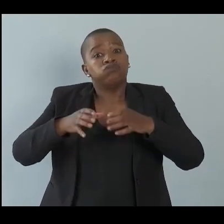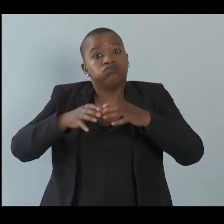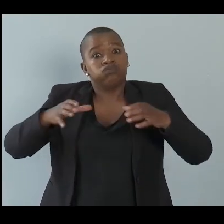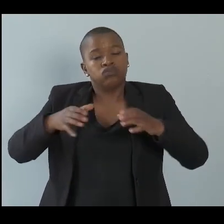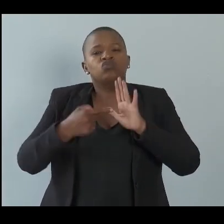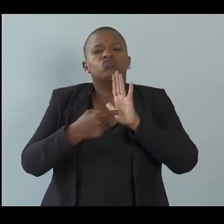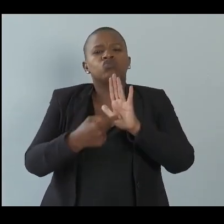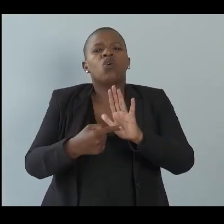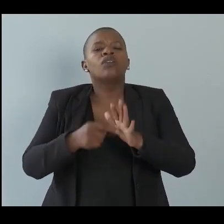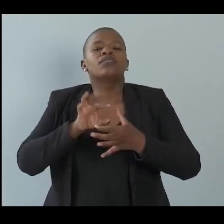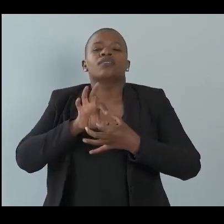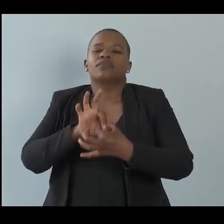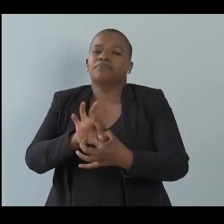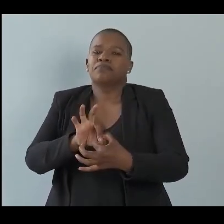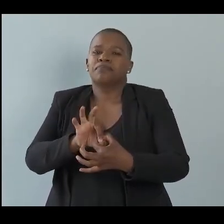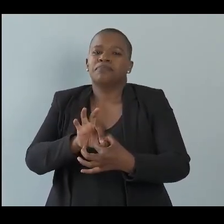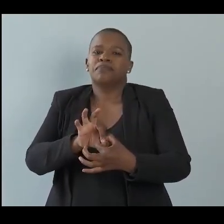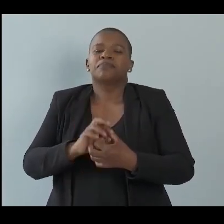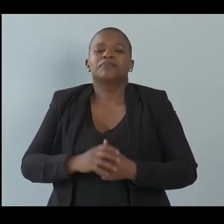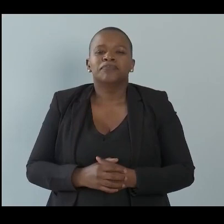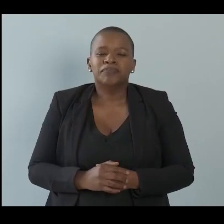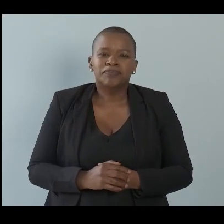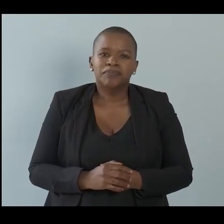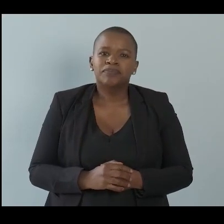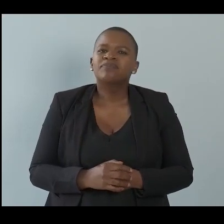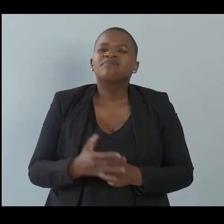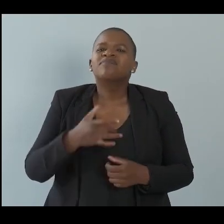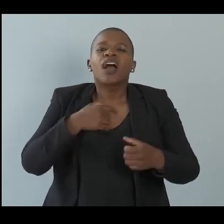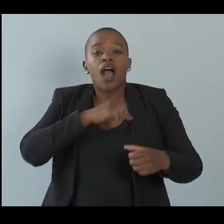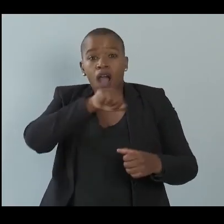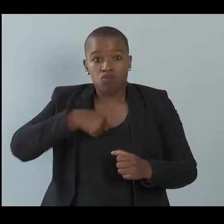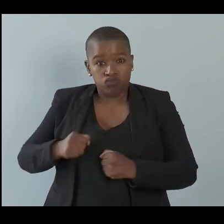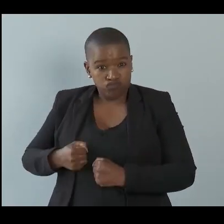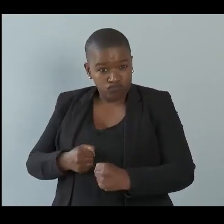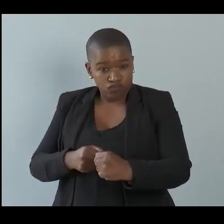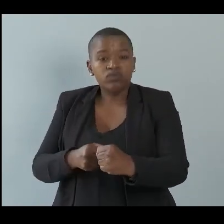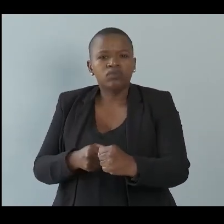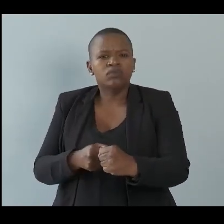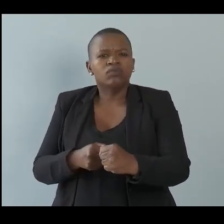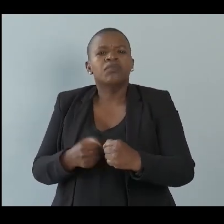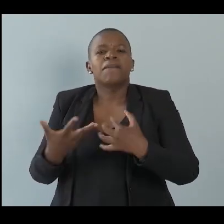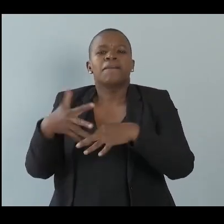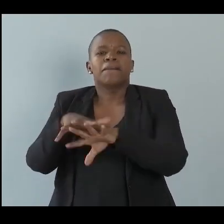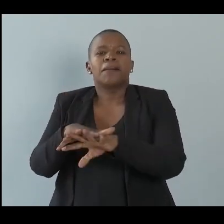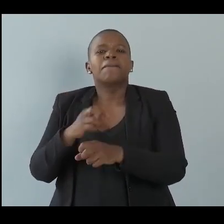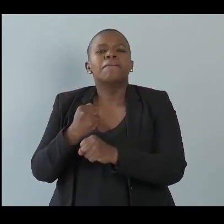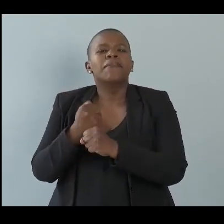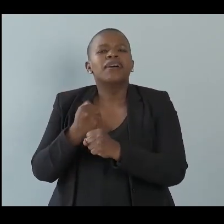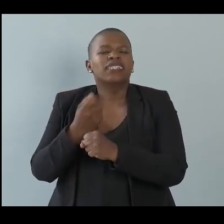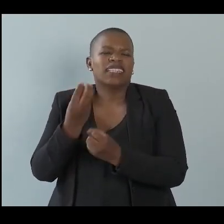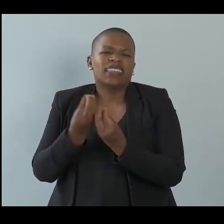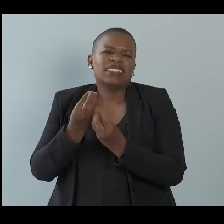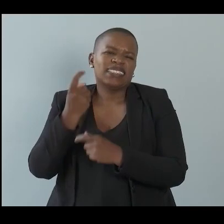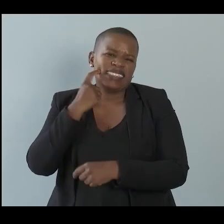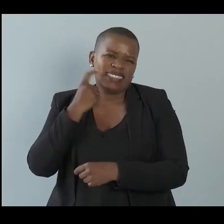profitability. Our strategy is being applied to a simplified operating model. Altron Nexus and Document Solutions